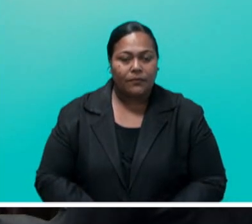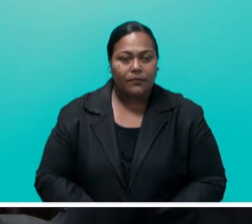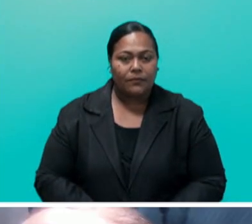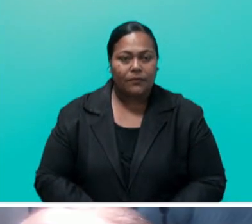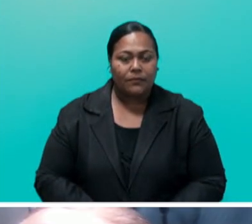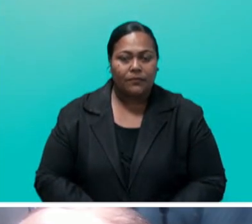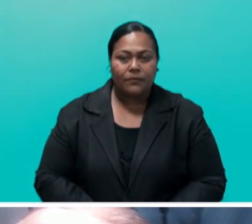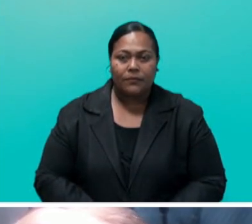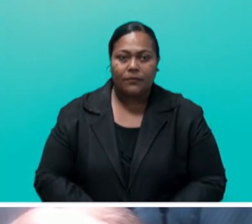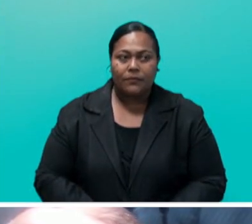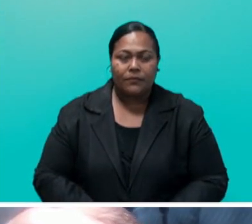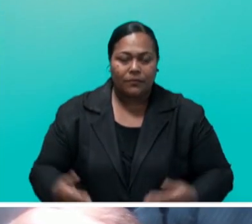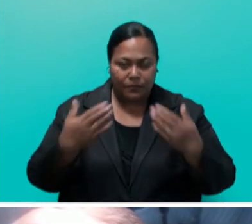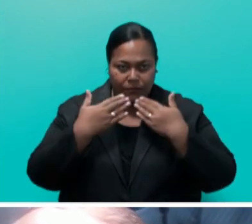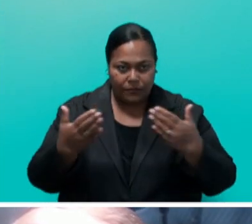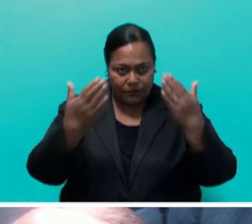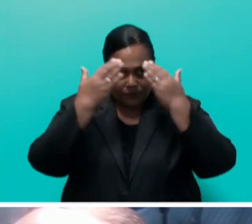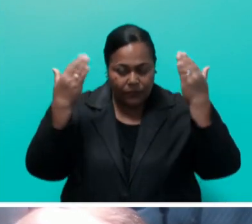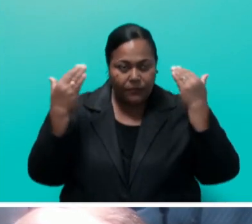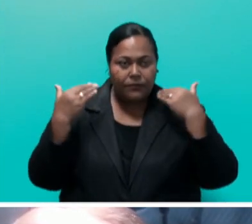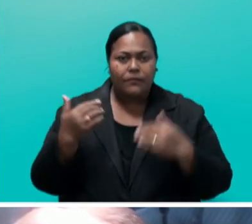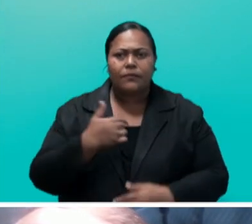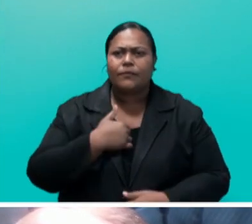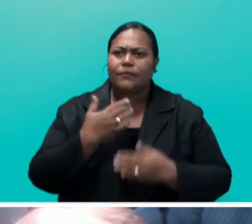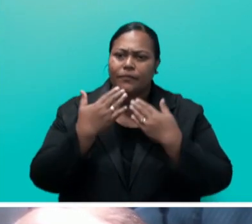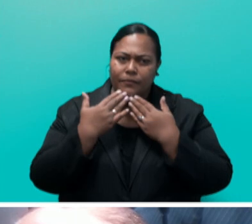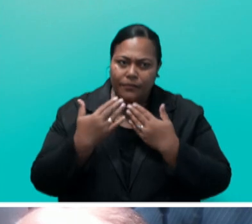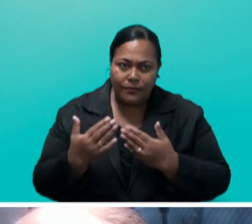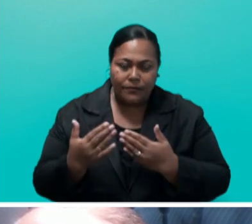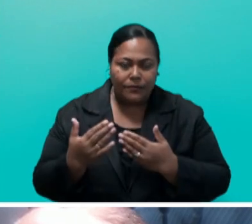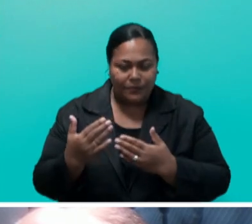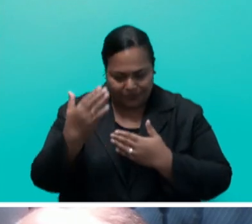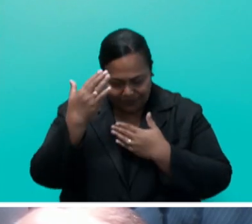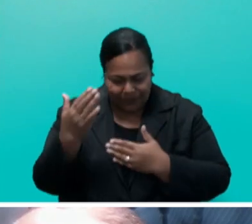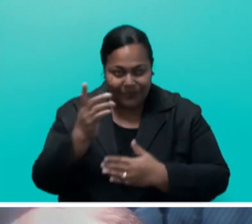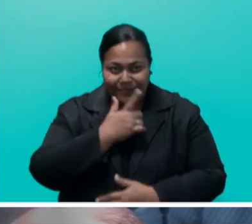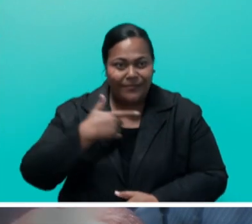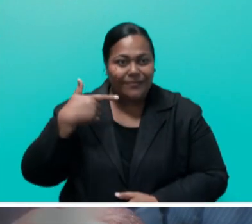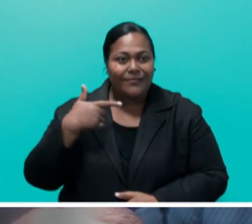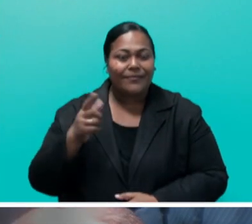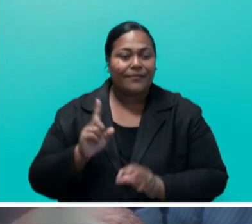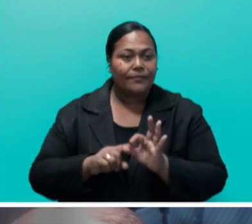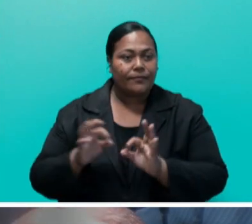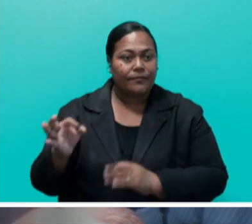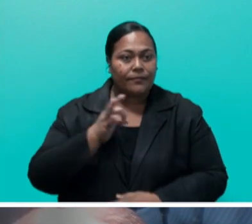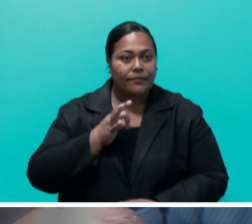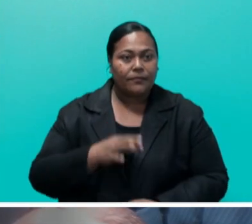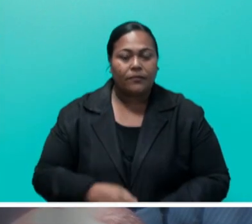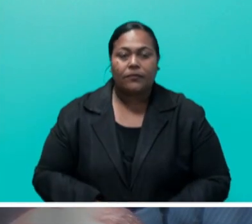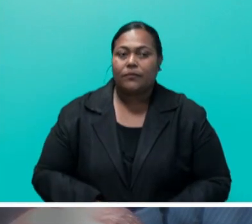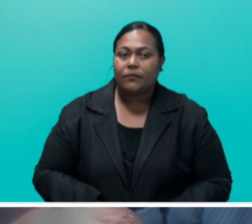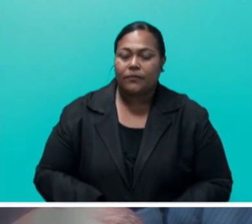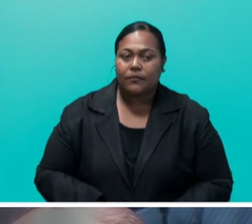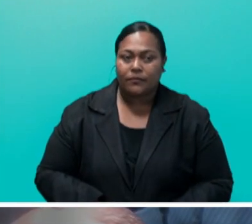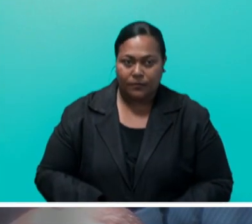Thank you, Honourable Speaker, and thank the Honourable Member for her question. And Honourable